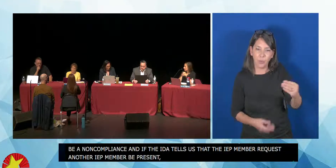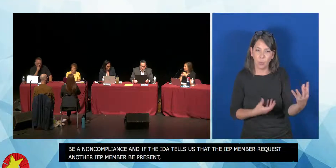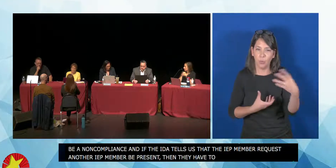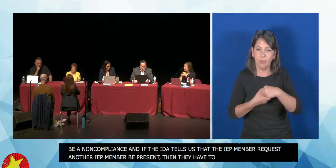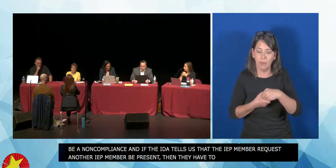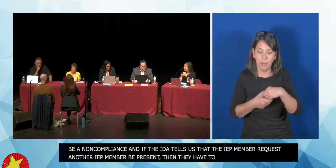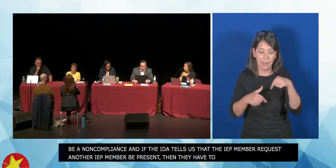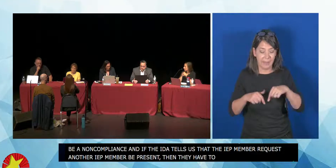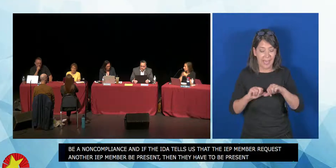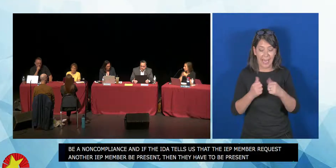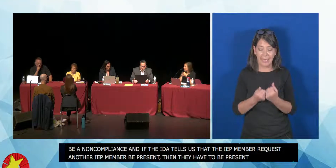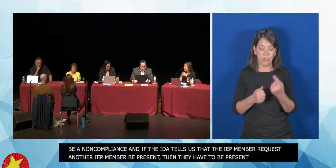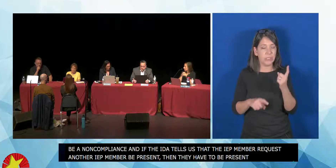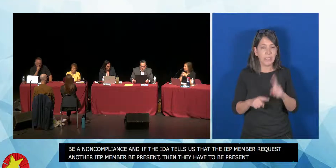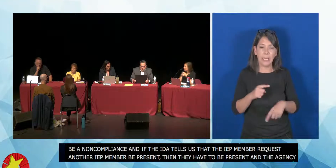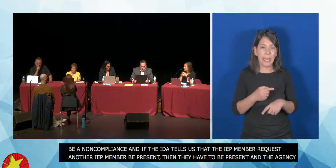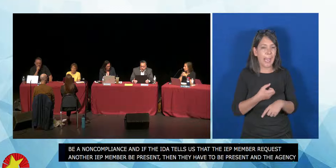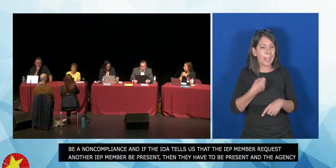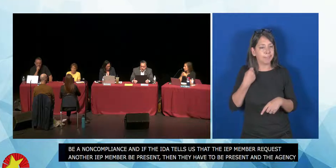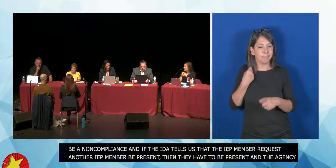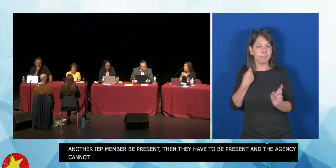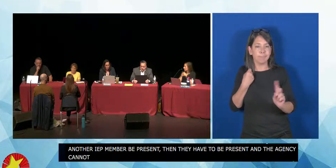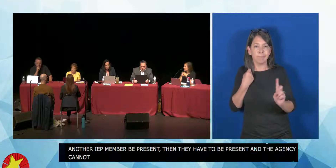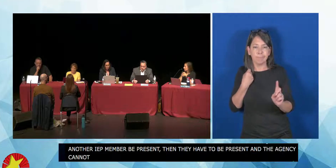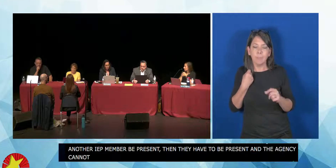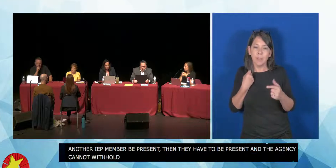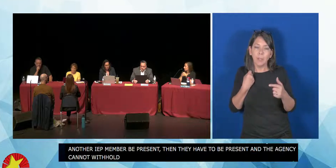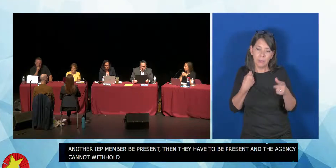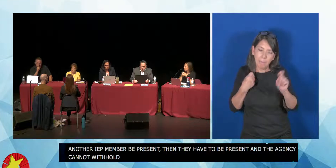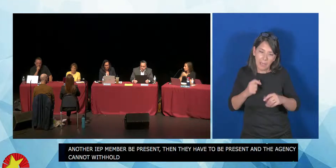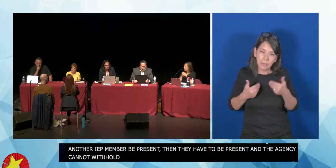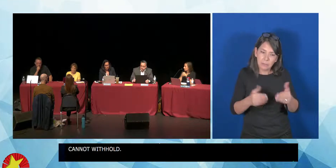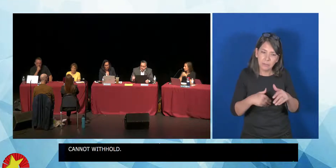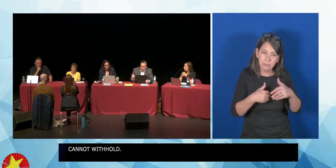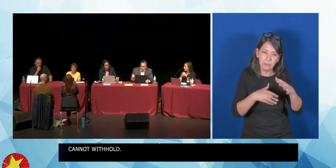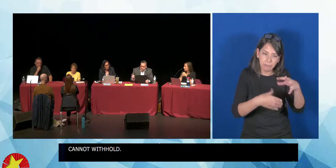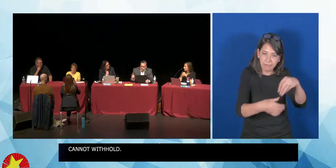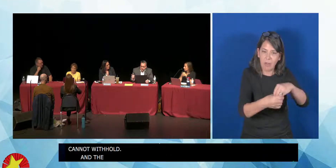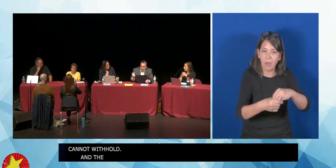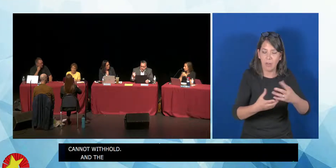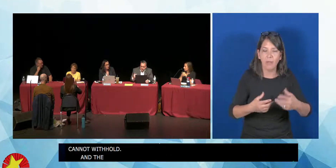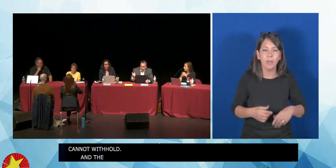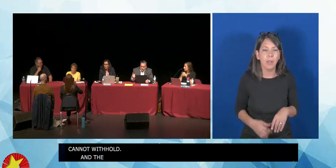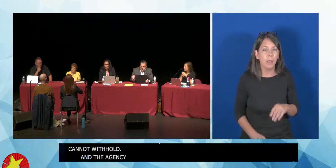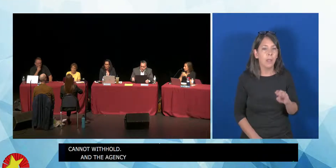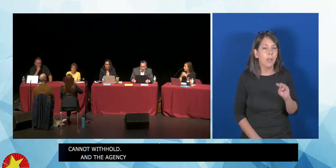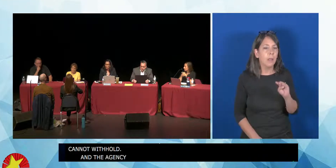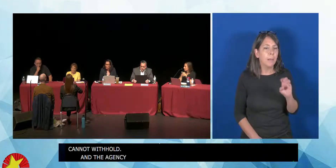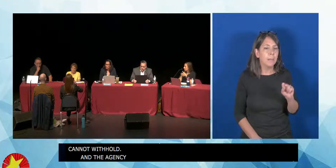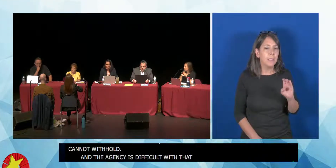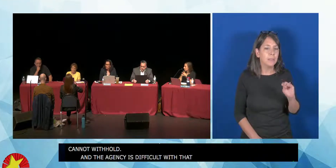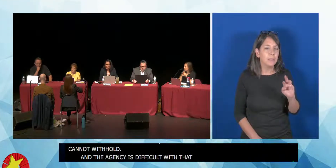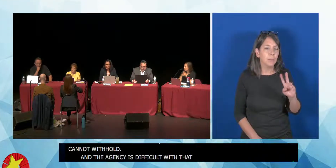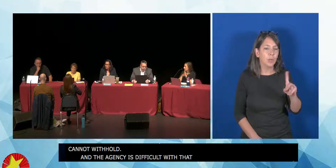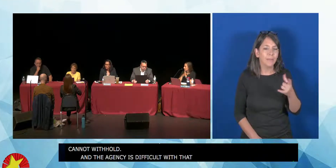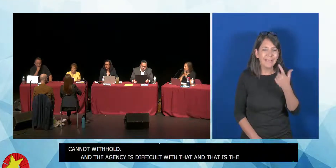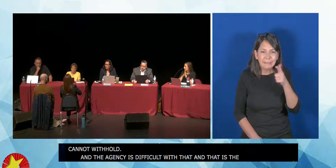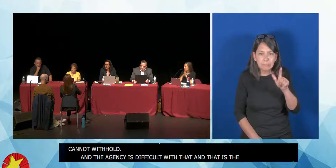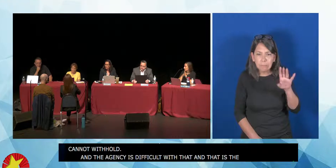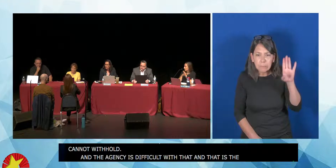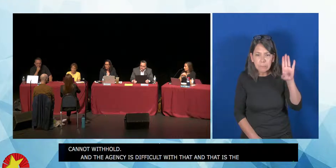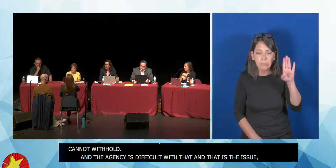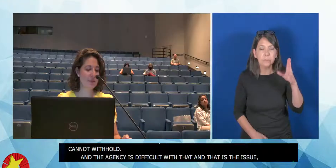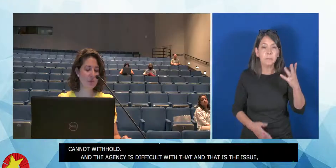that. And the agency just can't withhold that. That's the issue. So, Ms. Murphy, you had your hand up, and then I think some other board members wanted to talk.